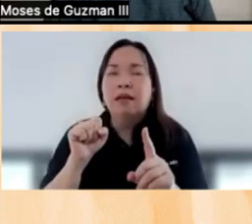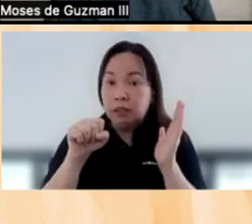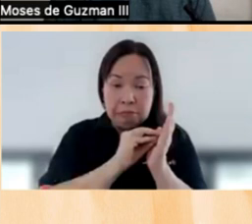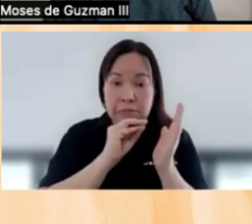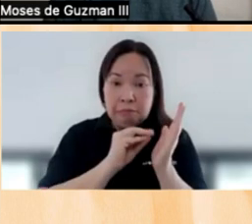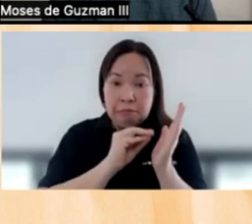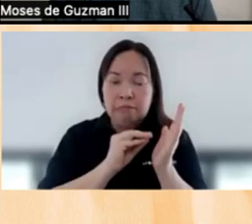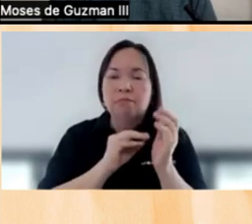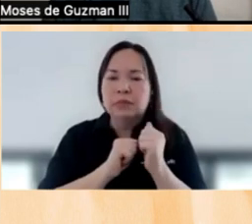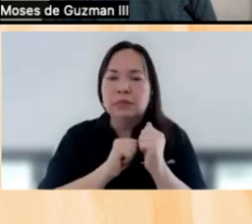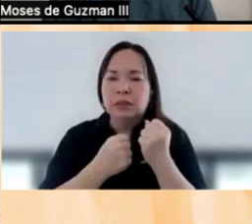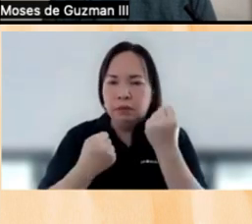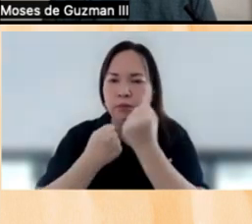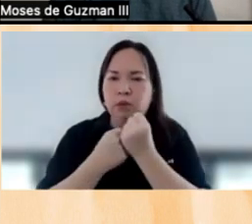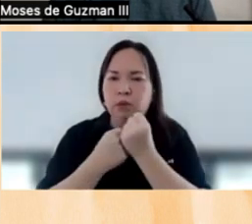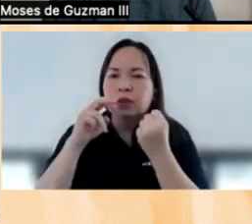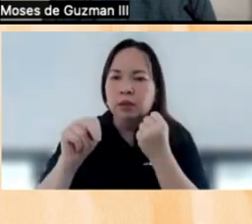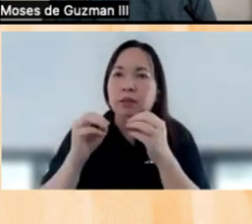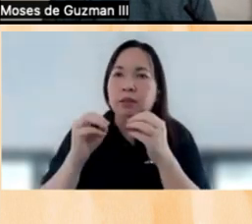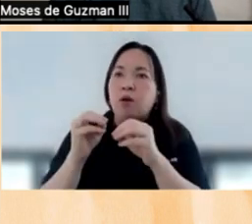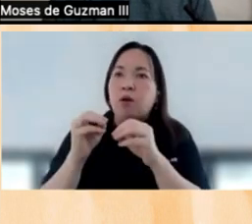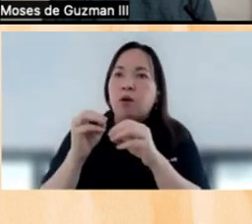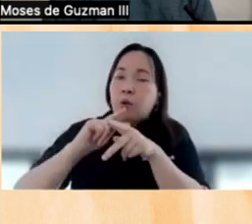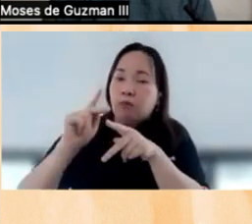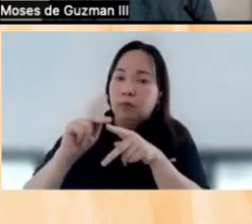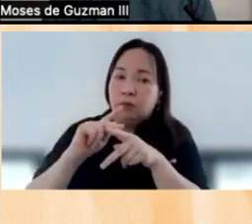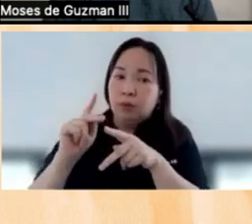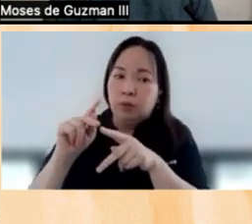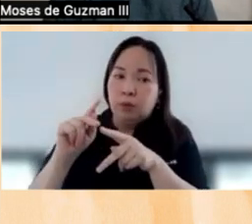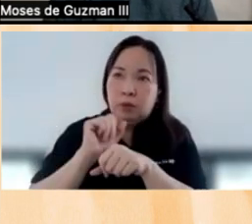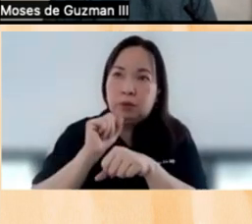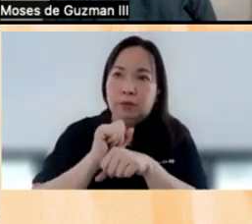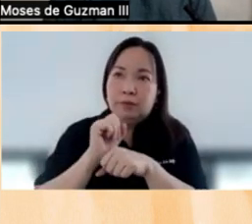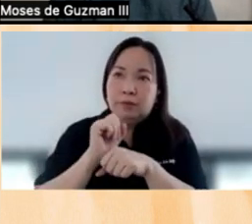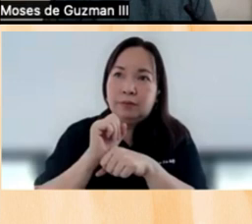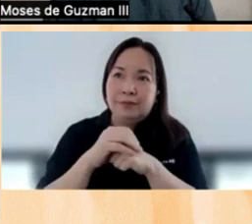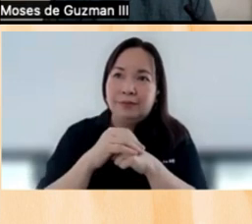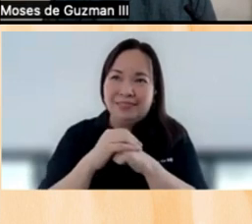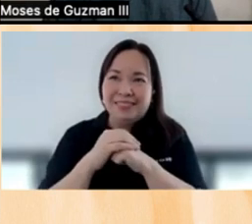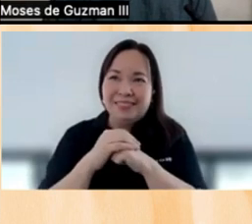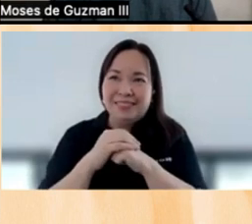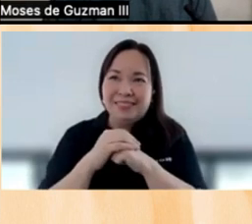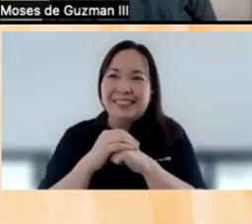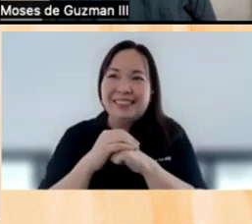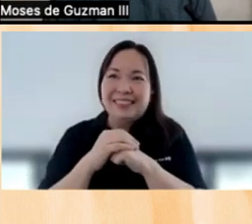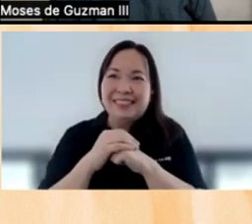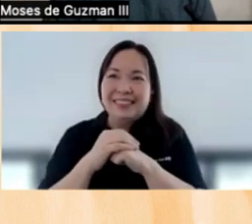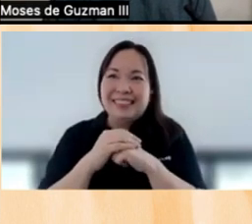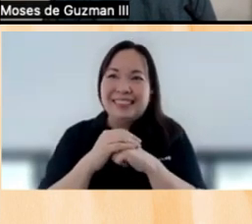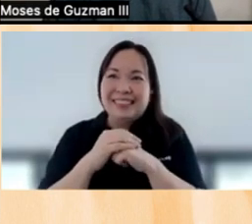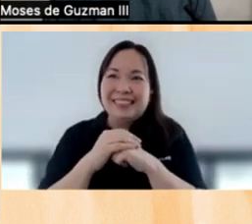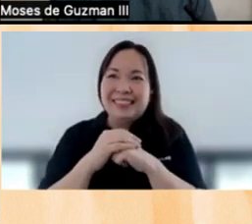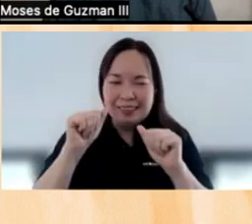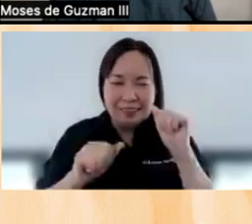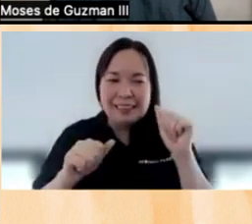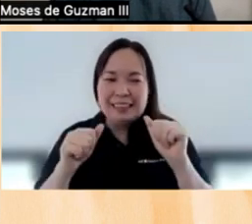CSSRS. The CSSRS is administered by a health worker. It distinguishes